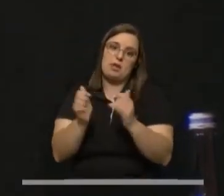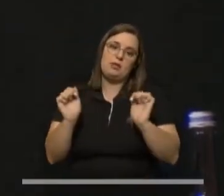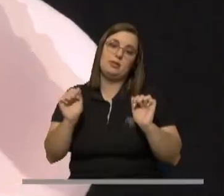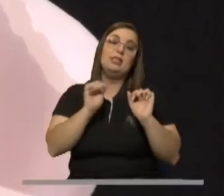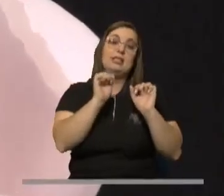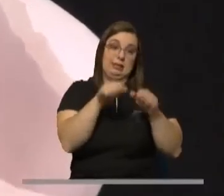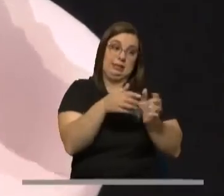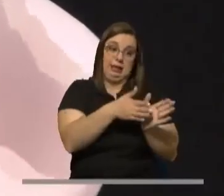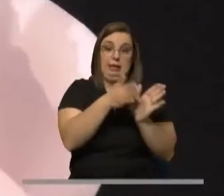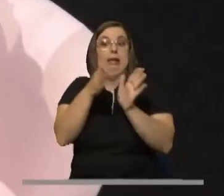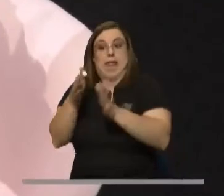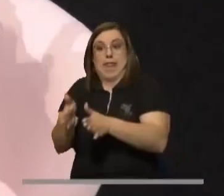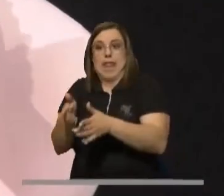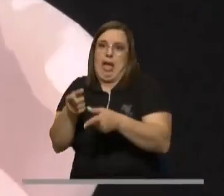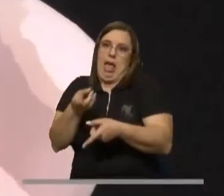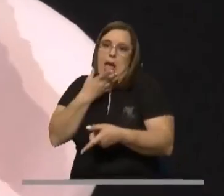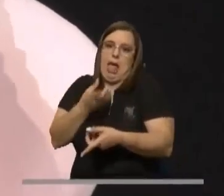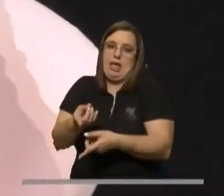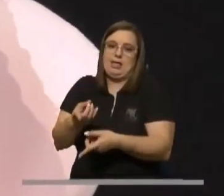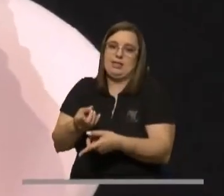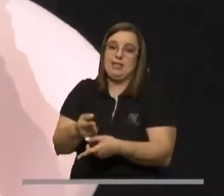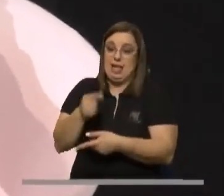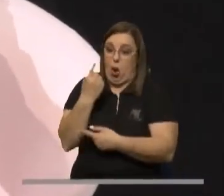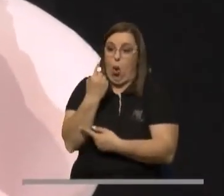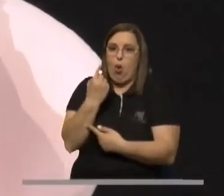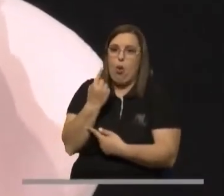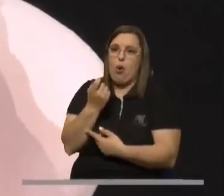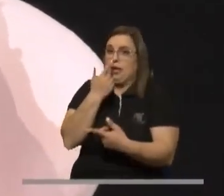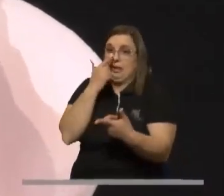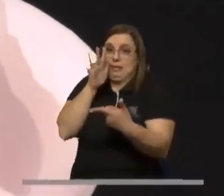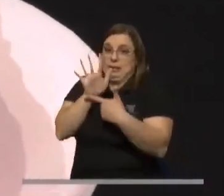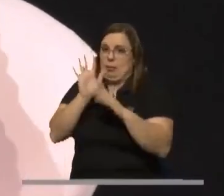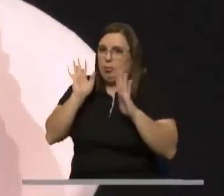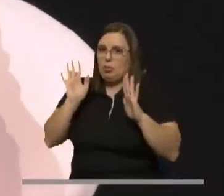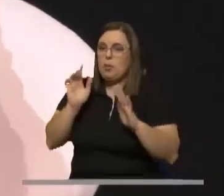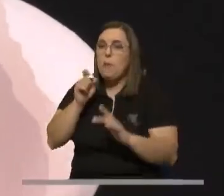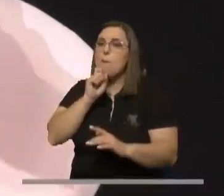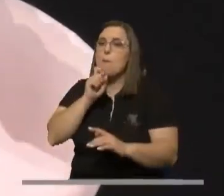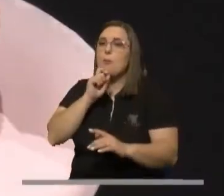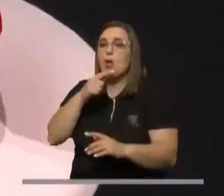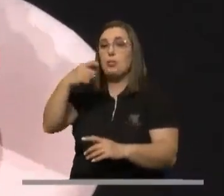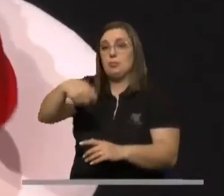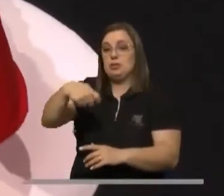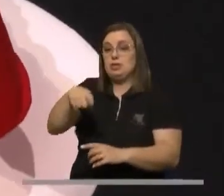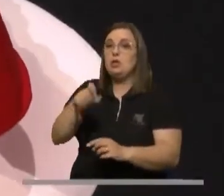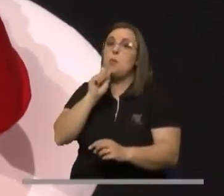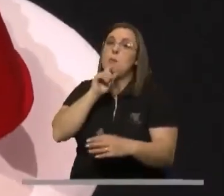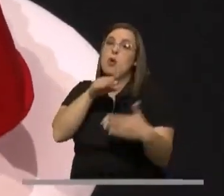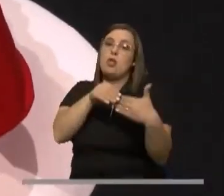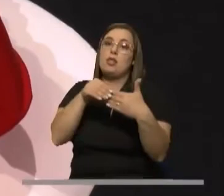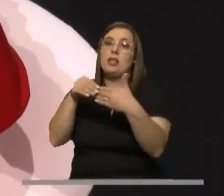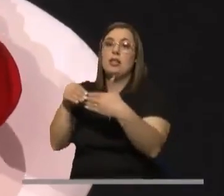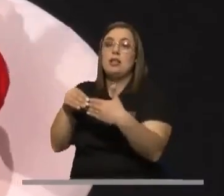The idea of the megaphone is dangerous because, I can give you an example.